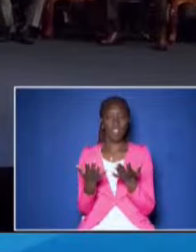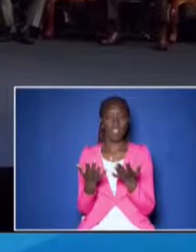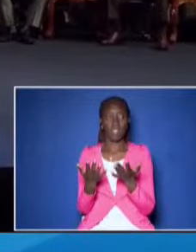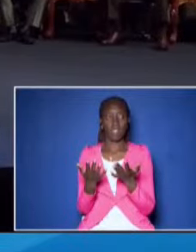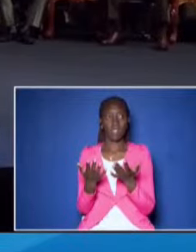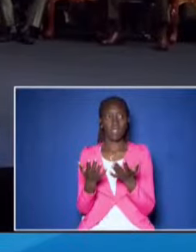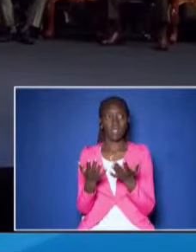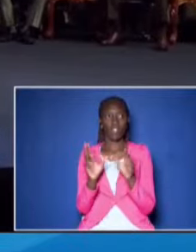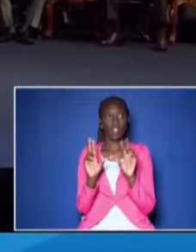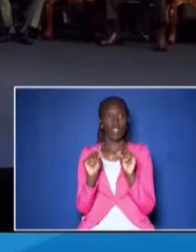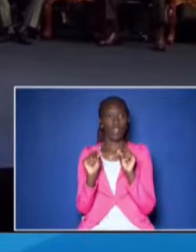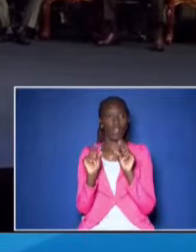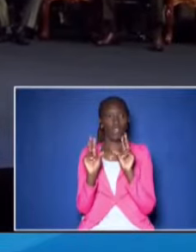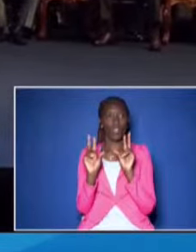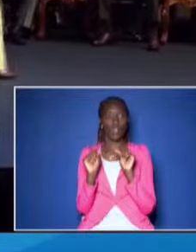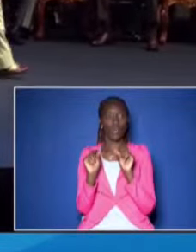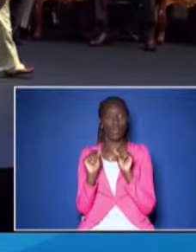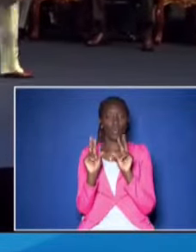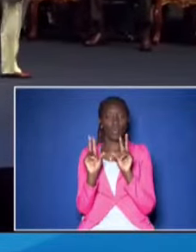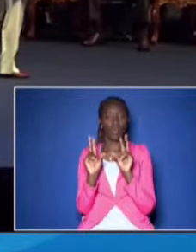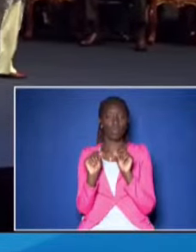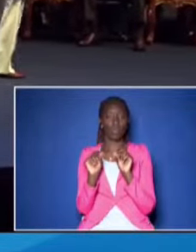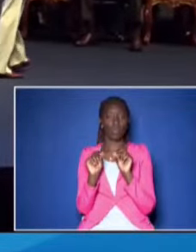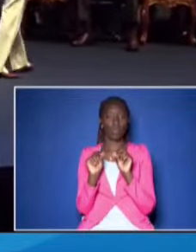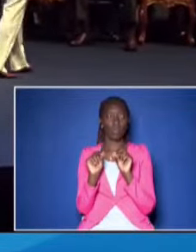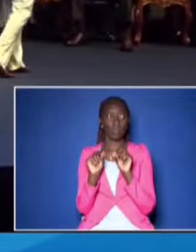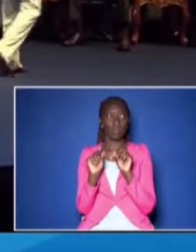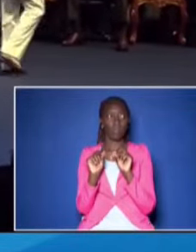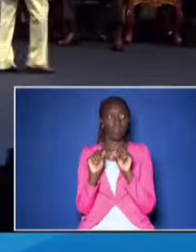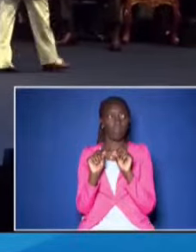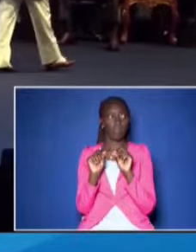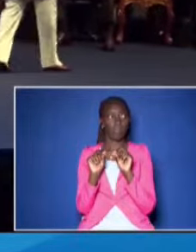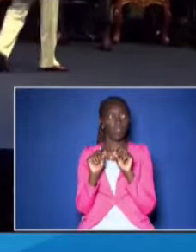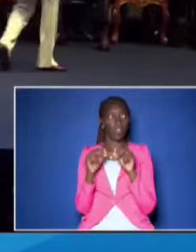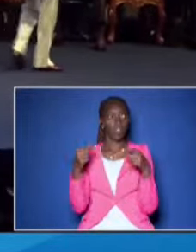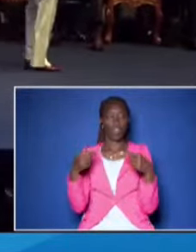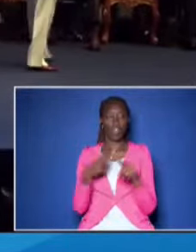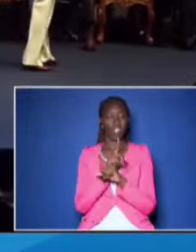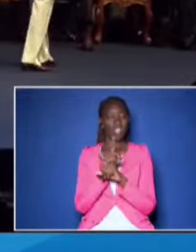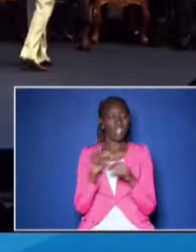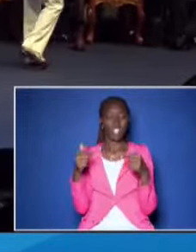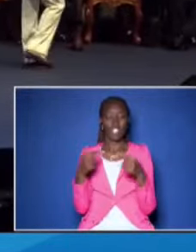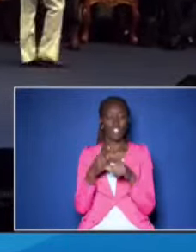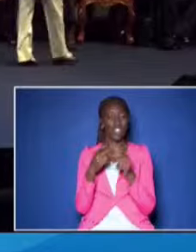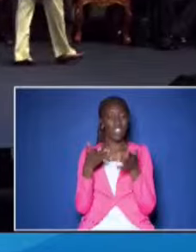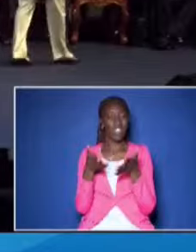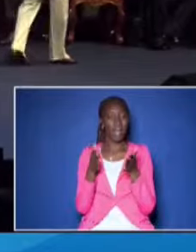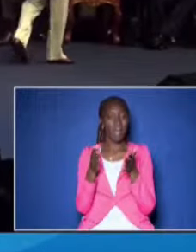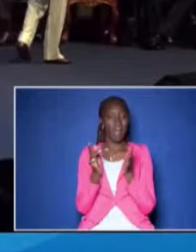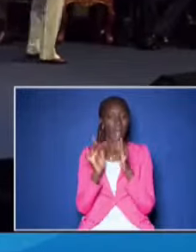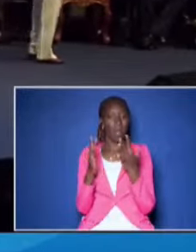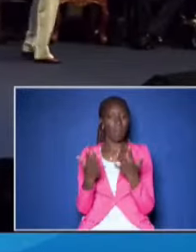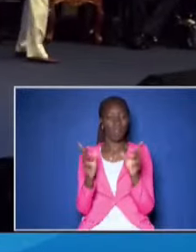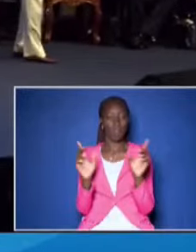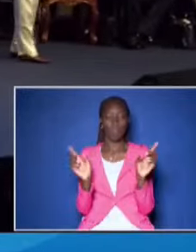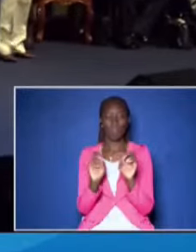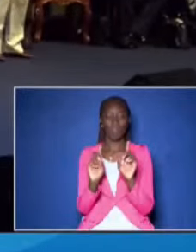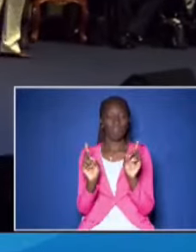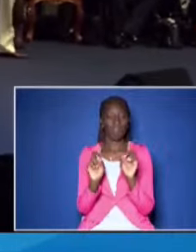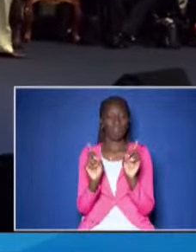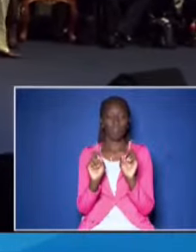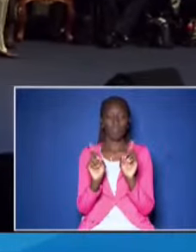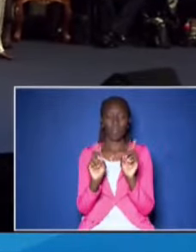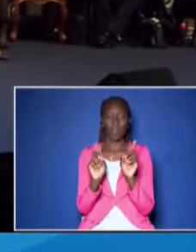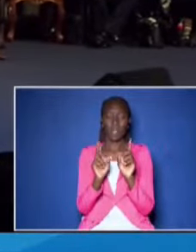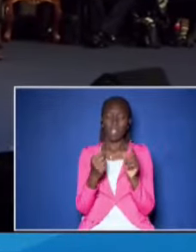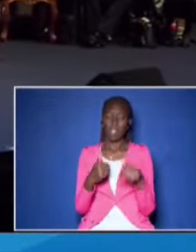Bible no it's not contradiction I was